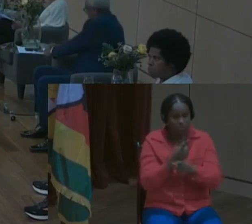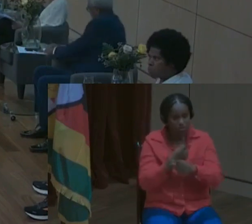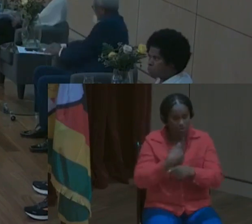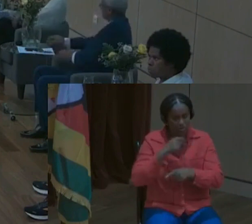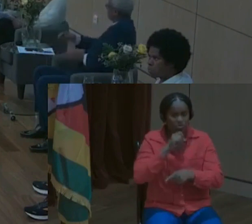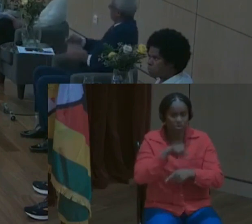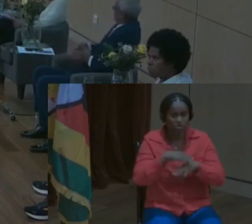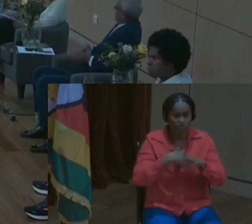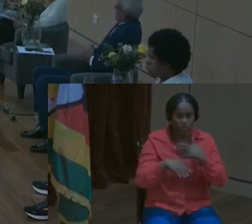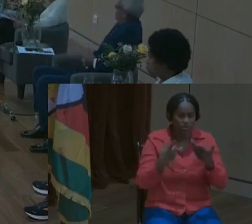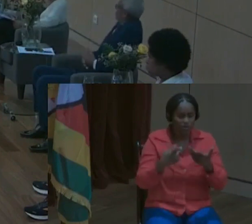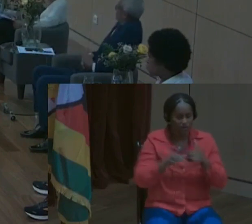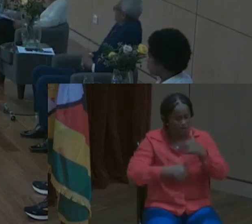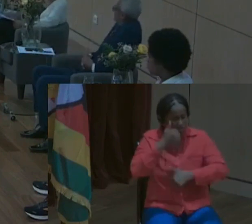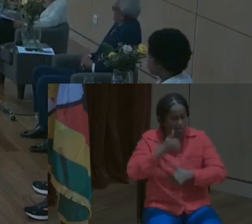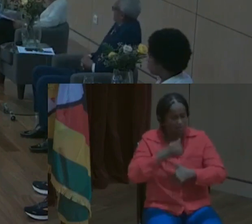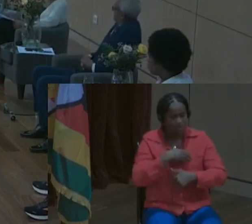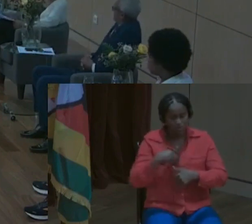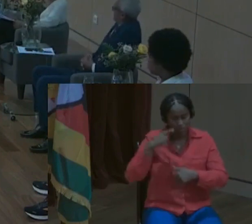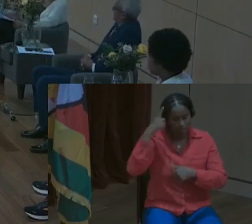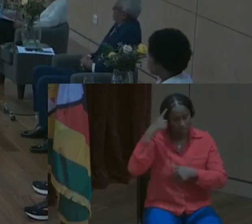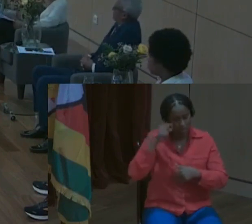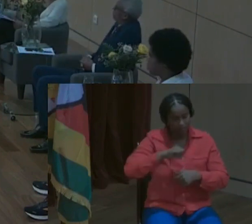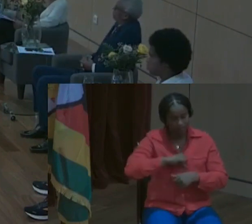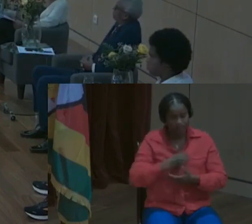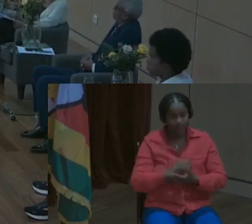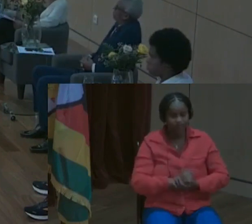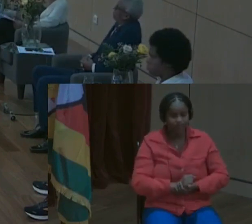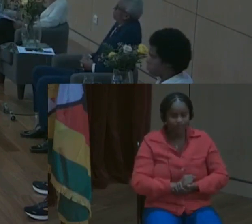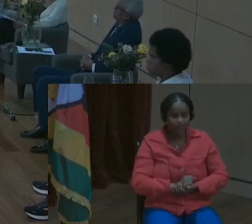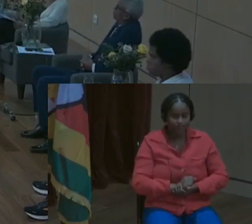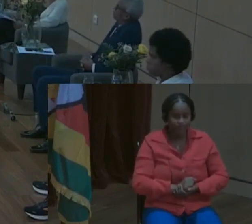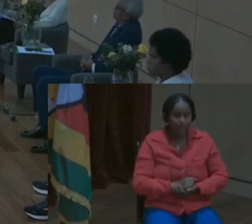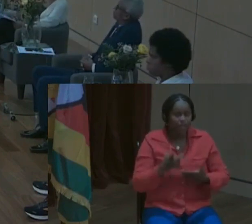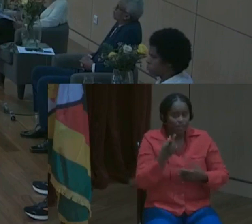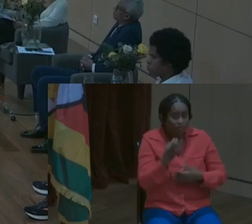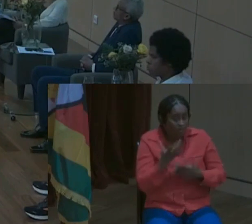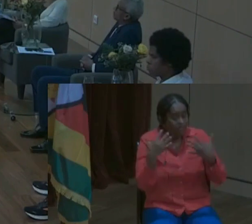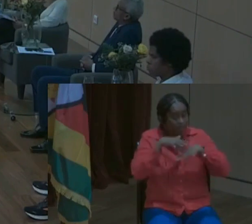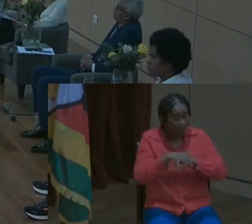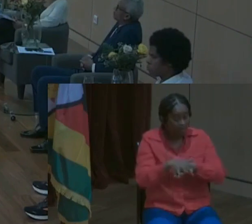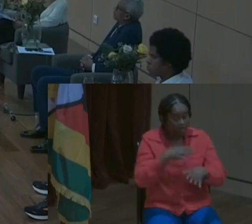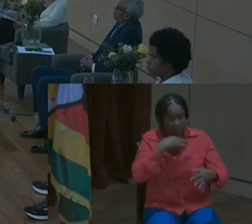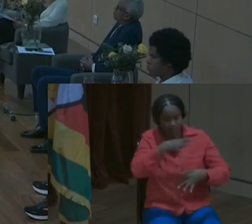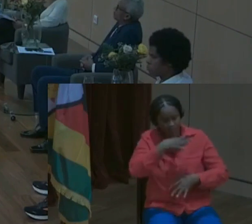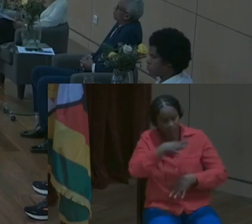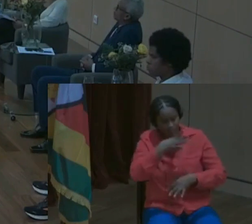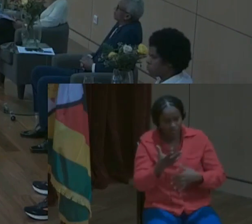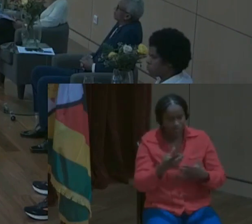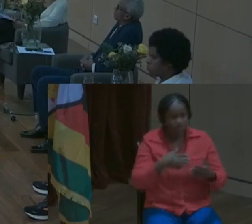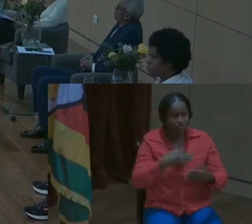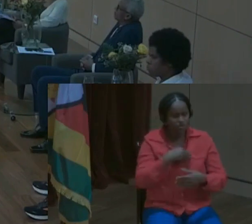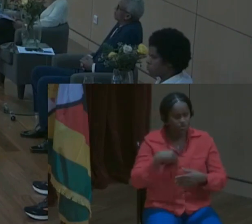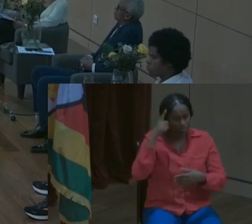We need to integrate our mental health awareness into our schools, our workplaces. We need to capacitate our community health workers and primary health care workers to know